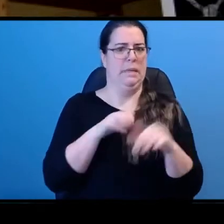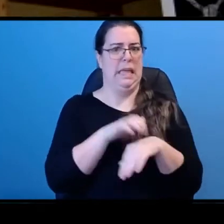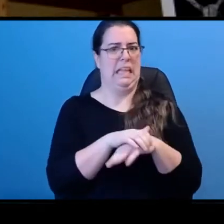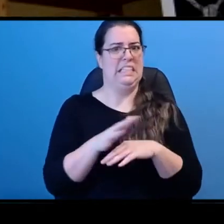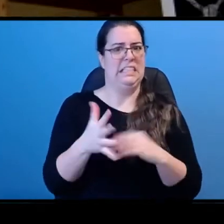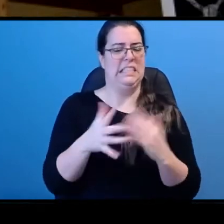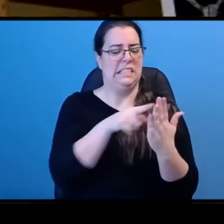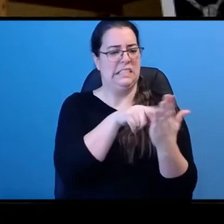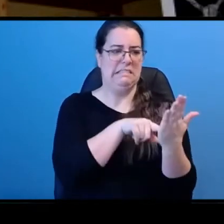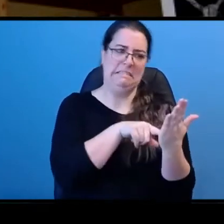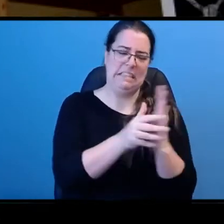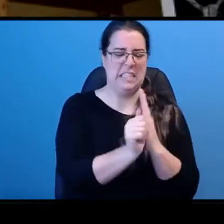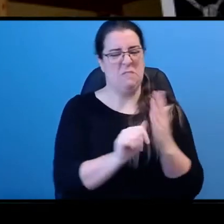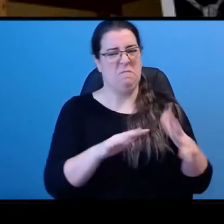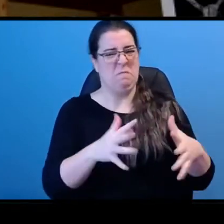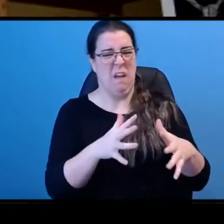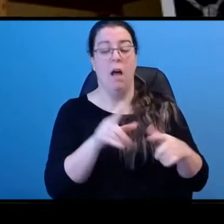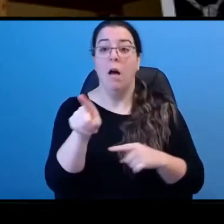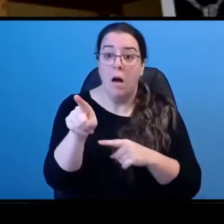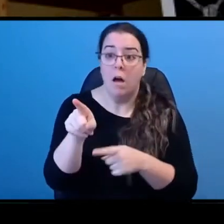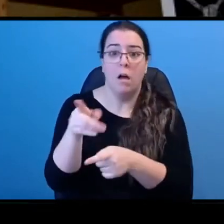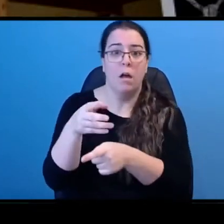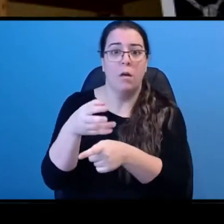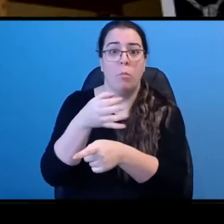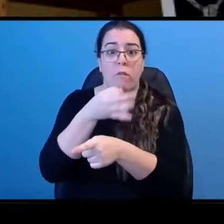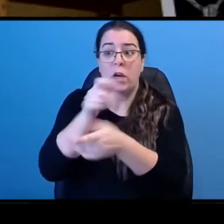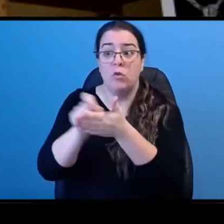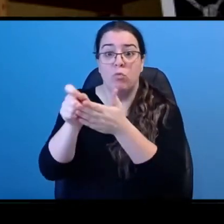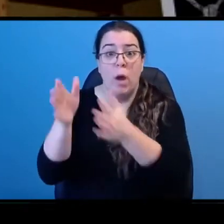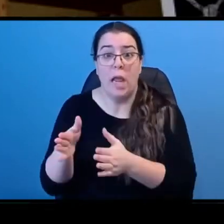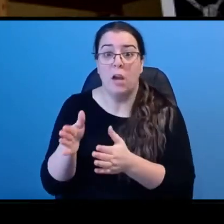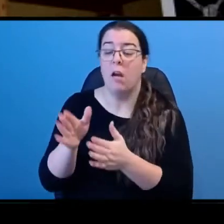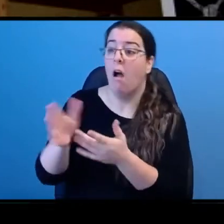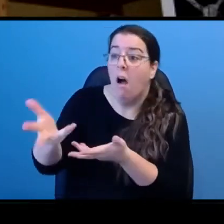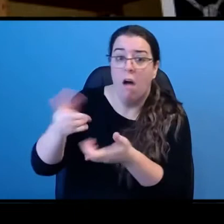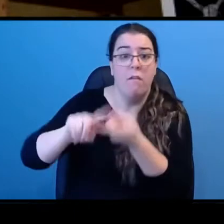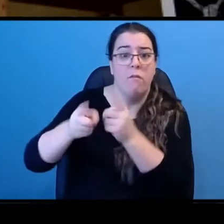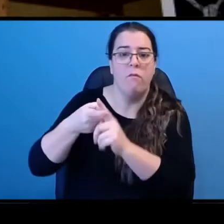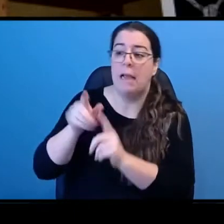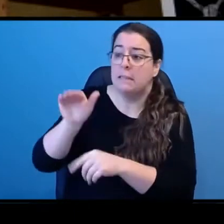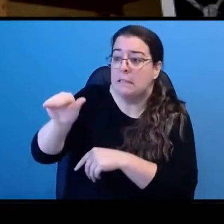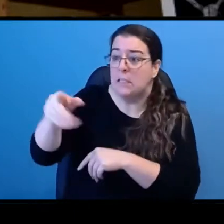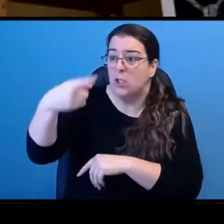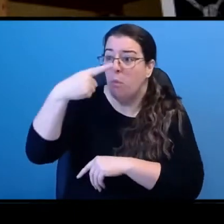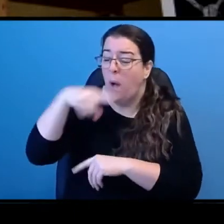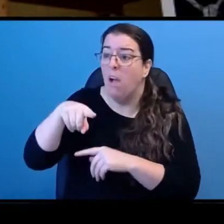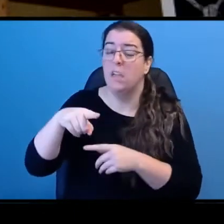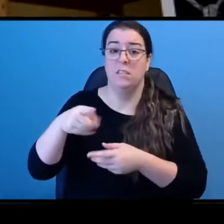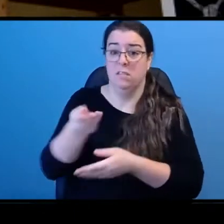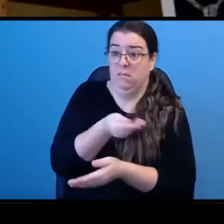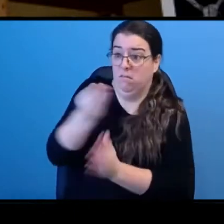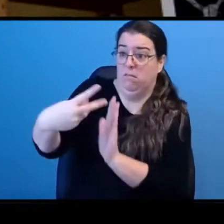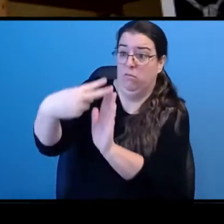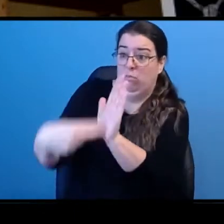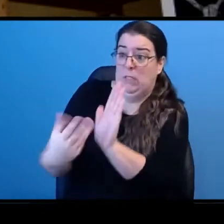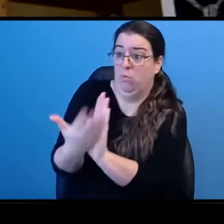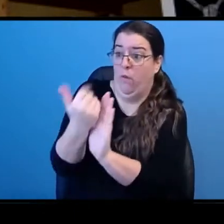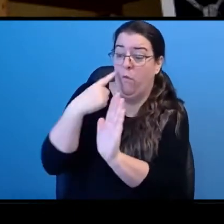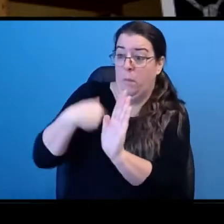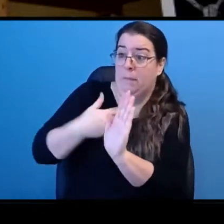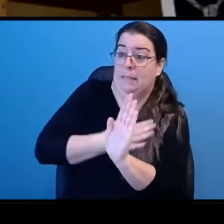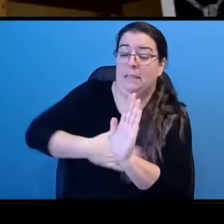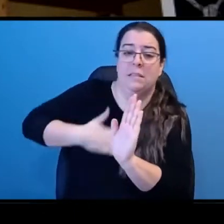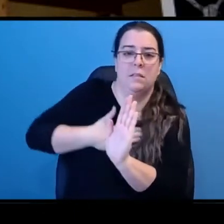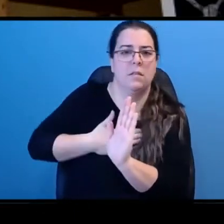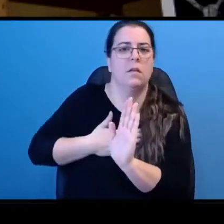you haven't got a bunch of spelling or grammatical errors, and that's okay if that's not your forte, you know. Your forte is